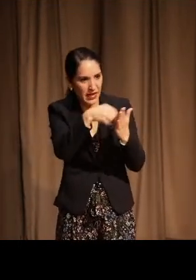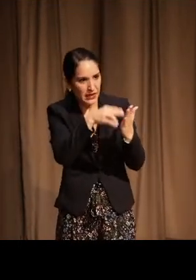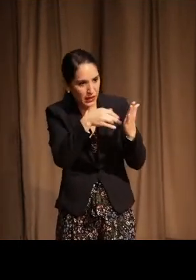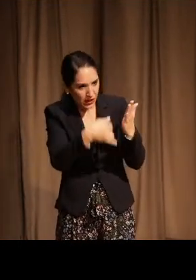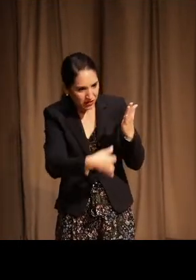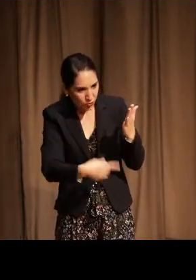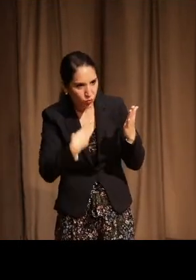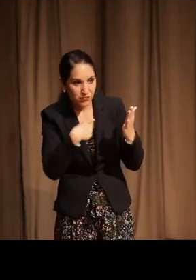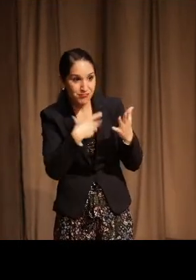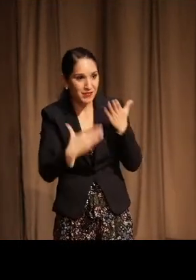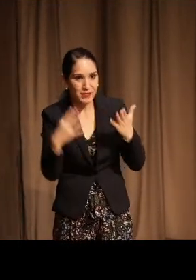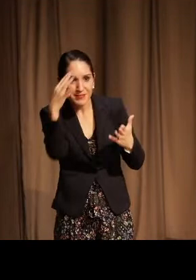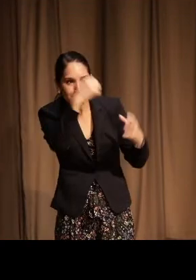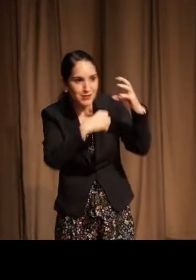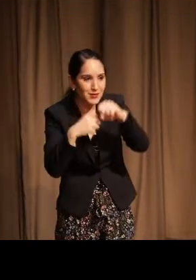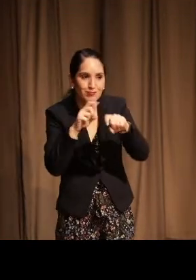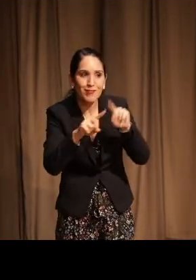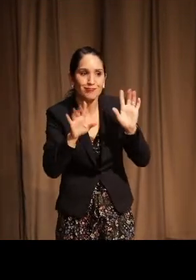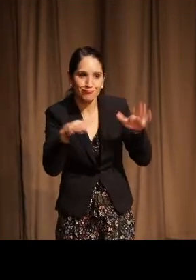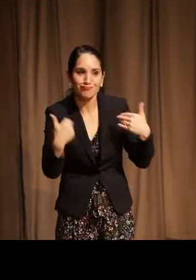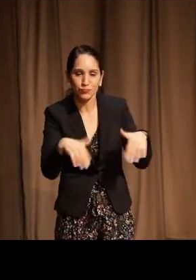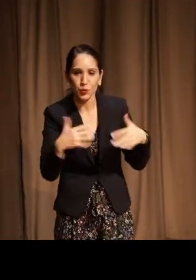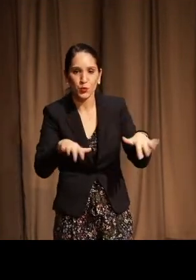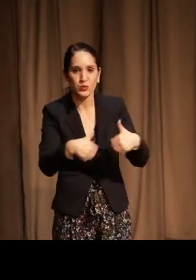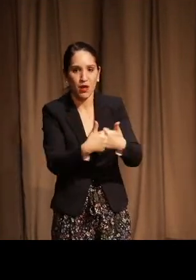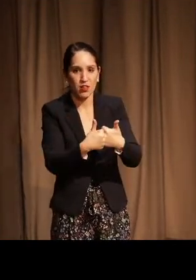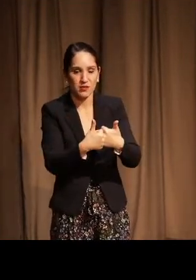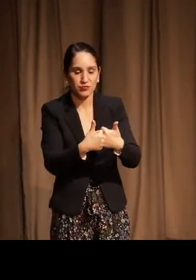challenge. But